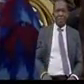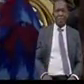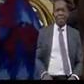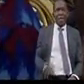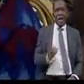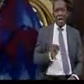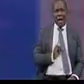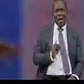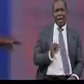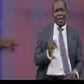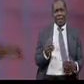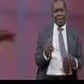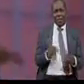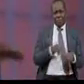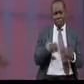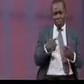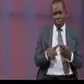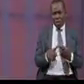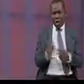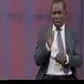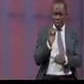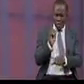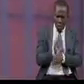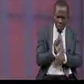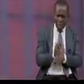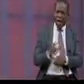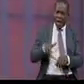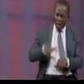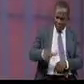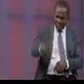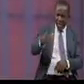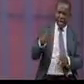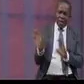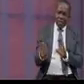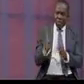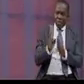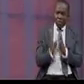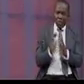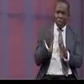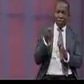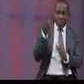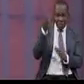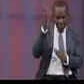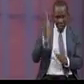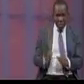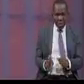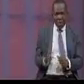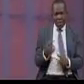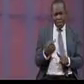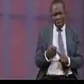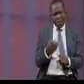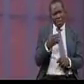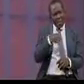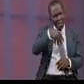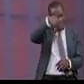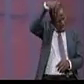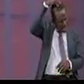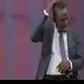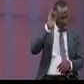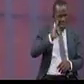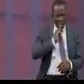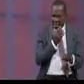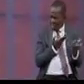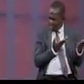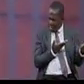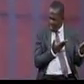want to fly. I want to do the will of God. But a lion is waiting there. In the case of Daniel, not just one